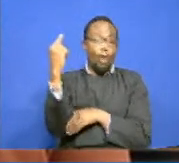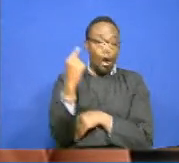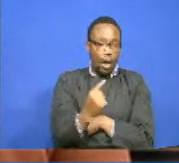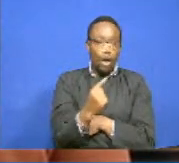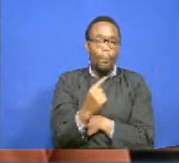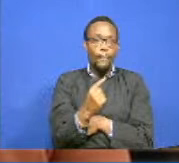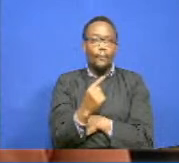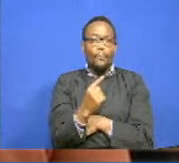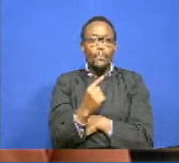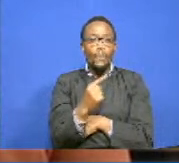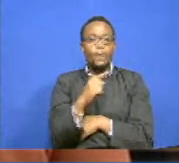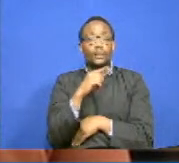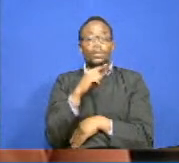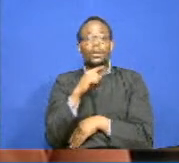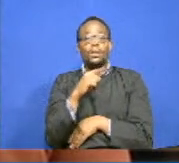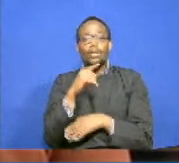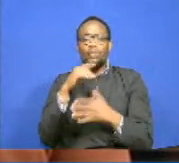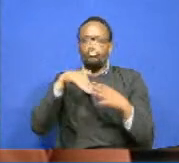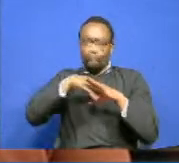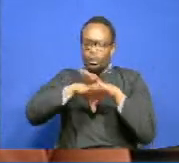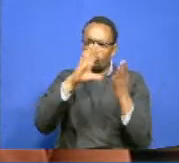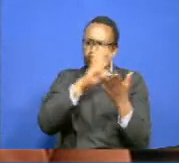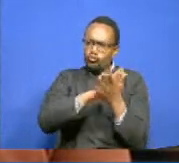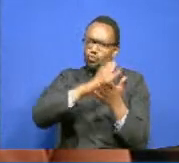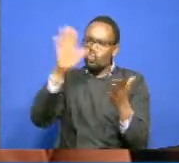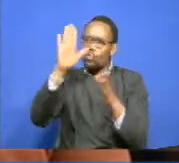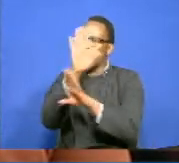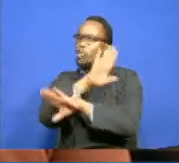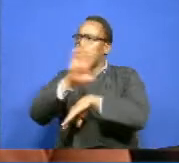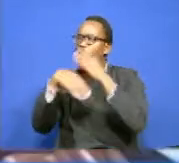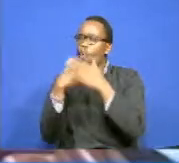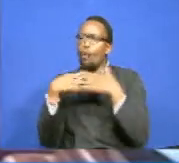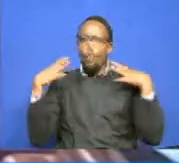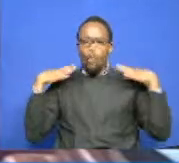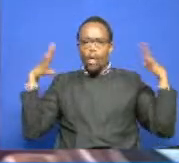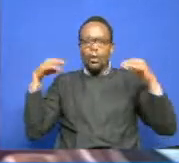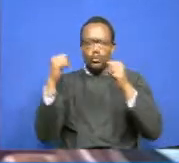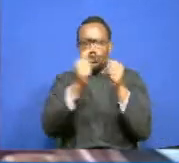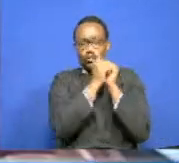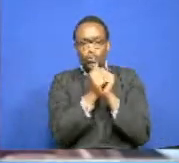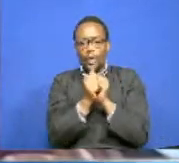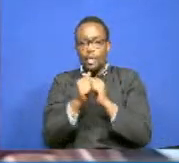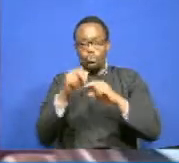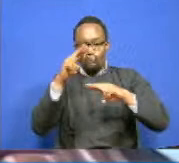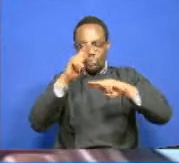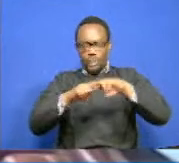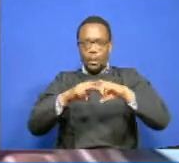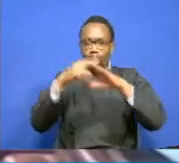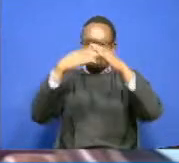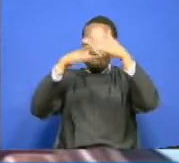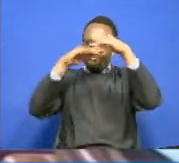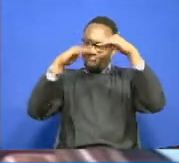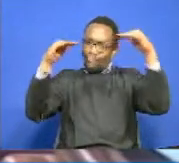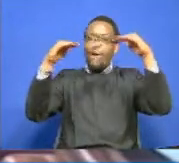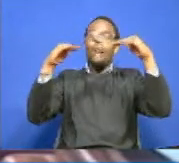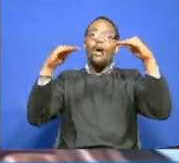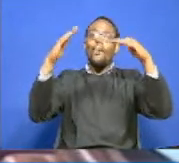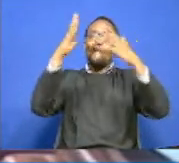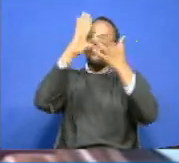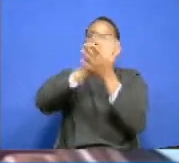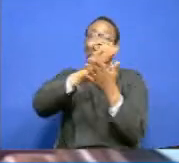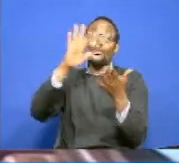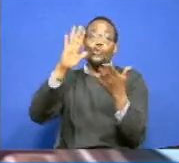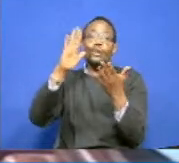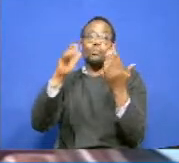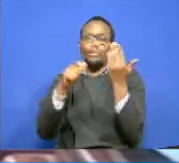When the Son of Man comes in his glory and all the angels with him, he will sit on his throne in the heavenly glory. All